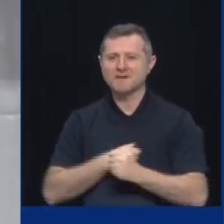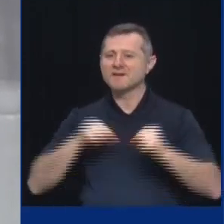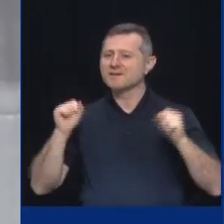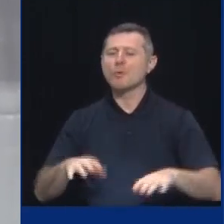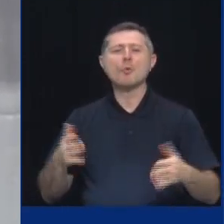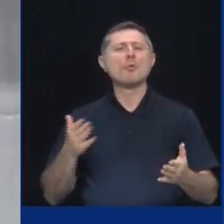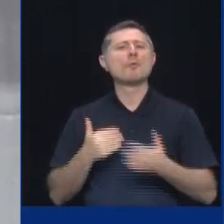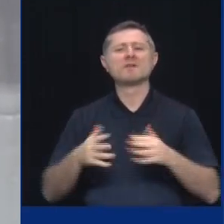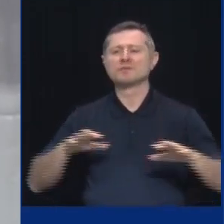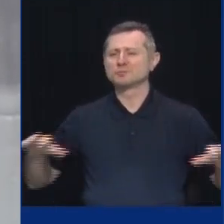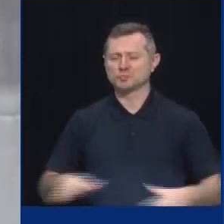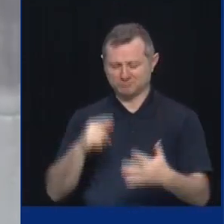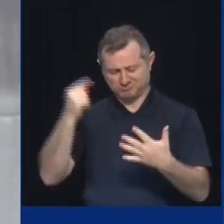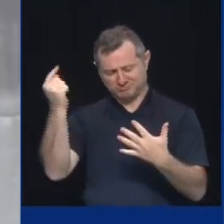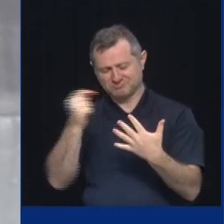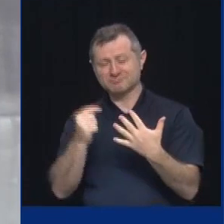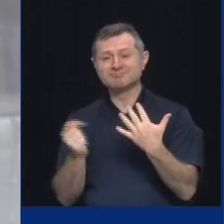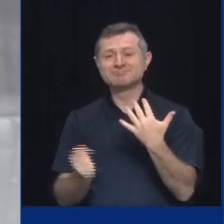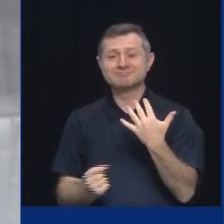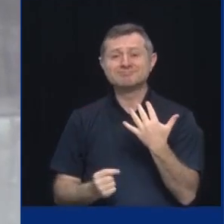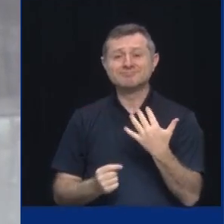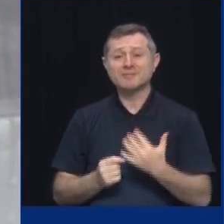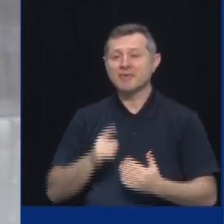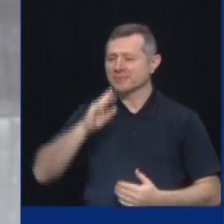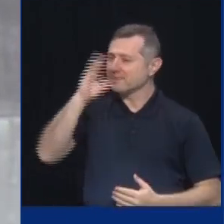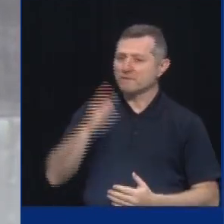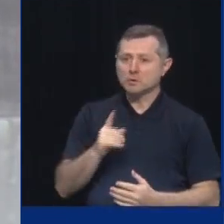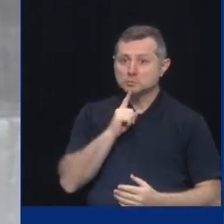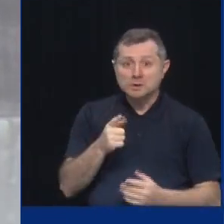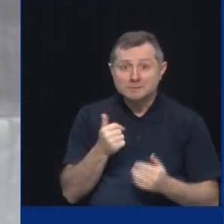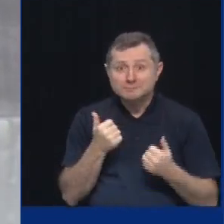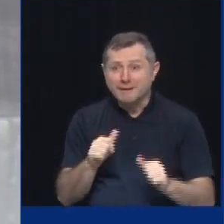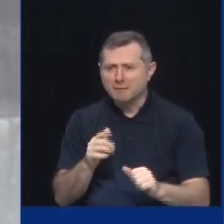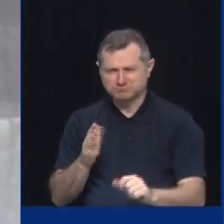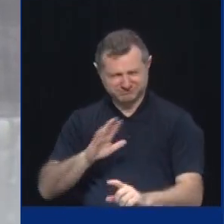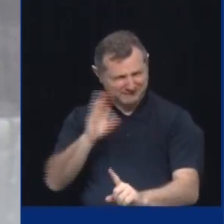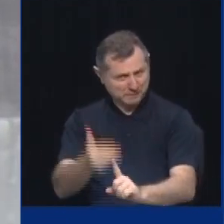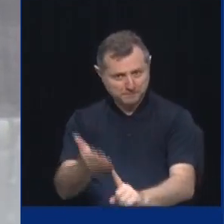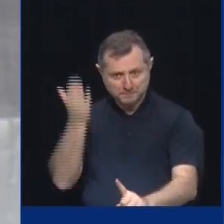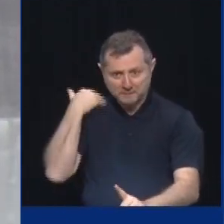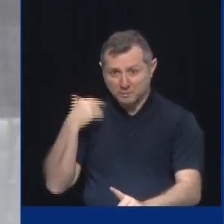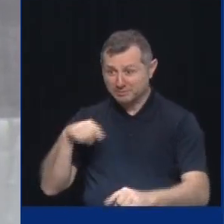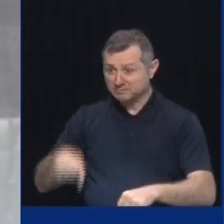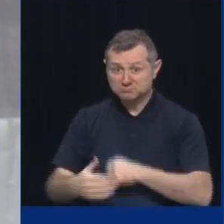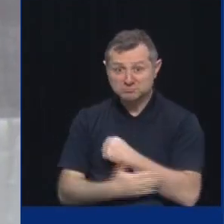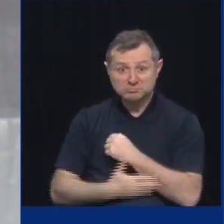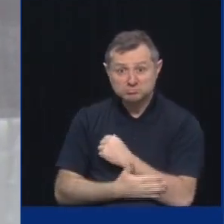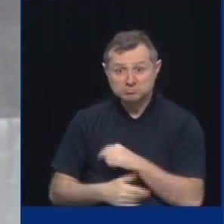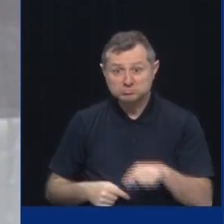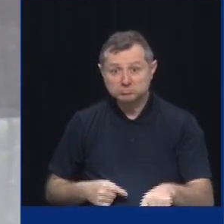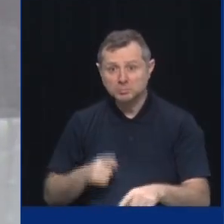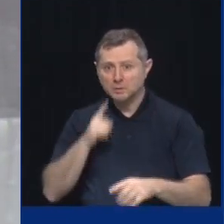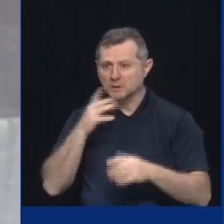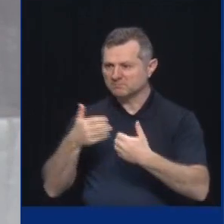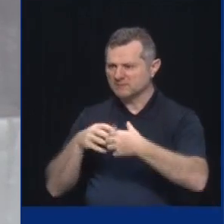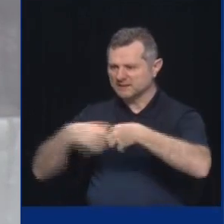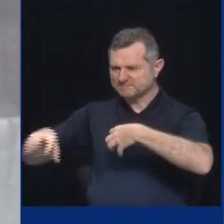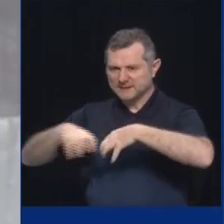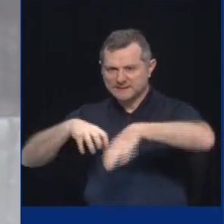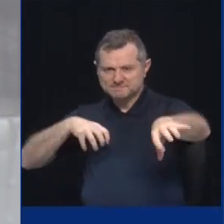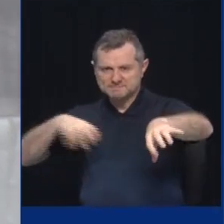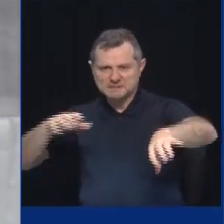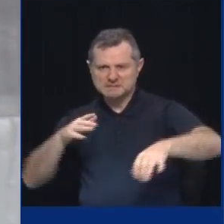really tried that proposition in this nation. Division is easier. Anger is